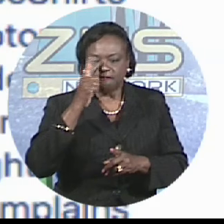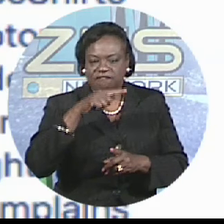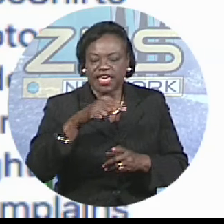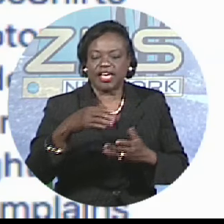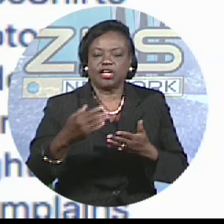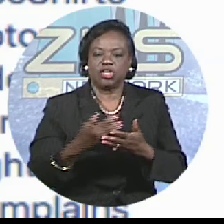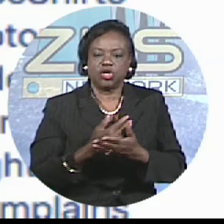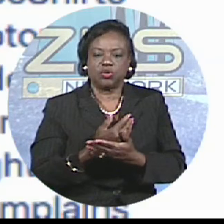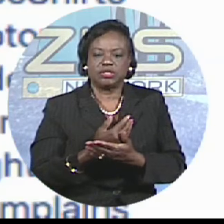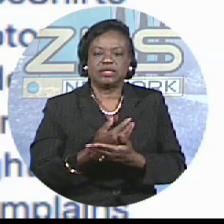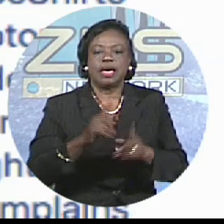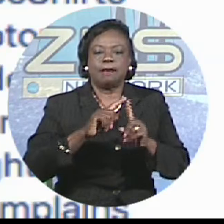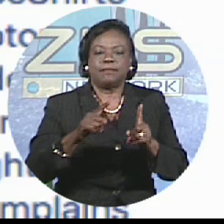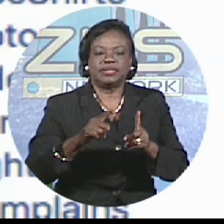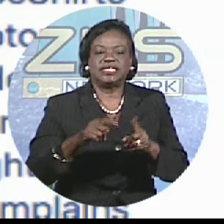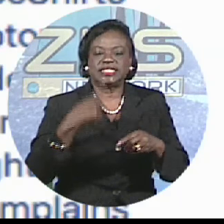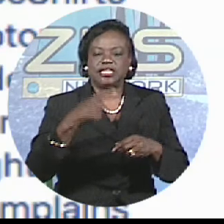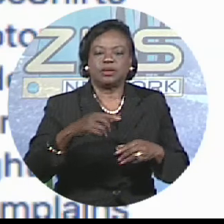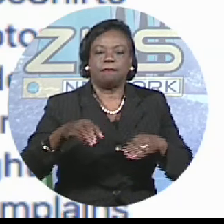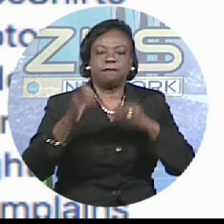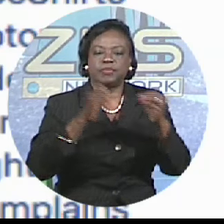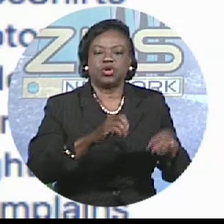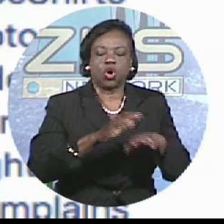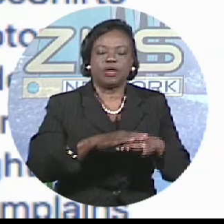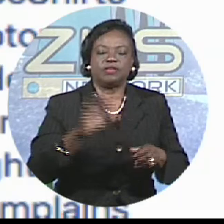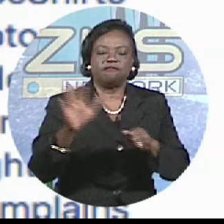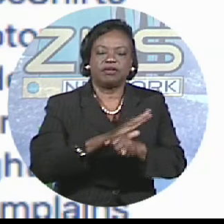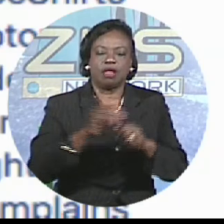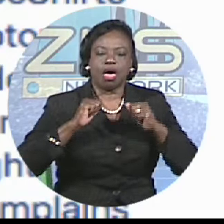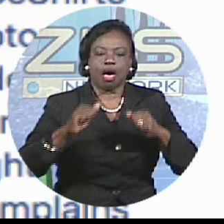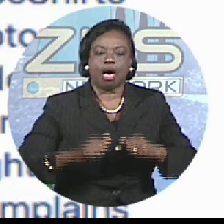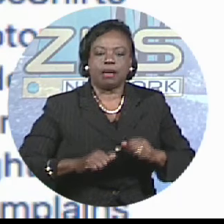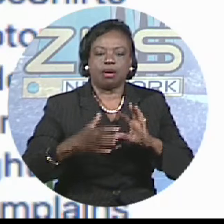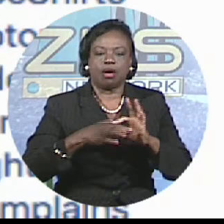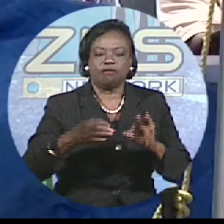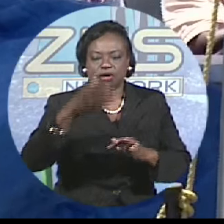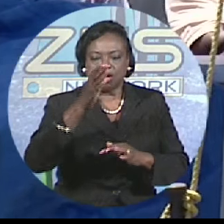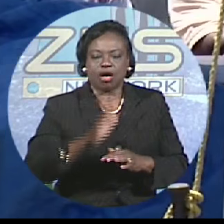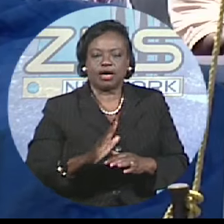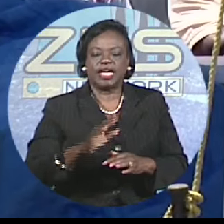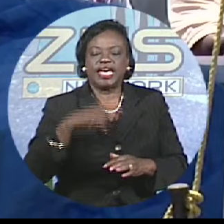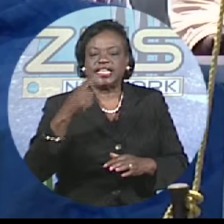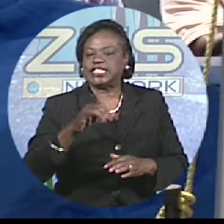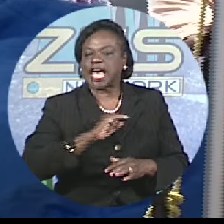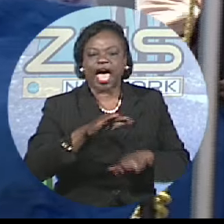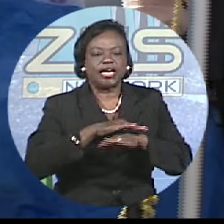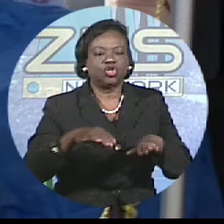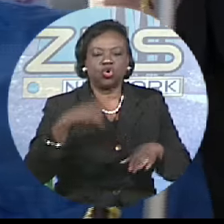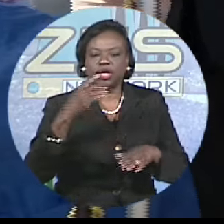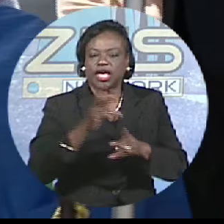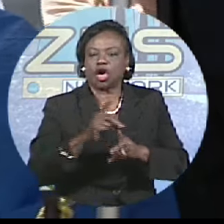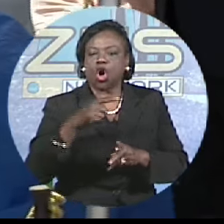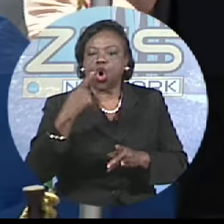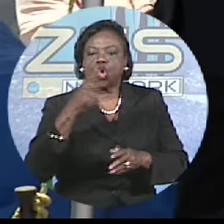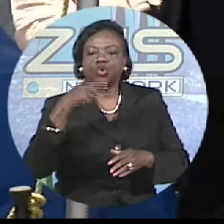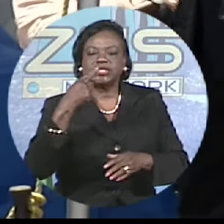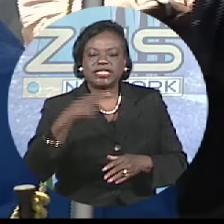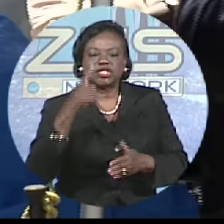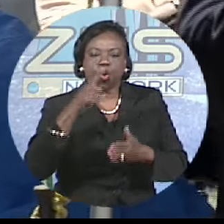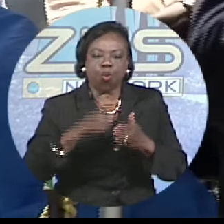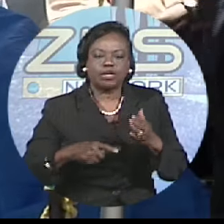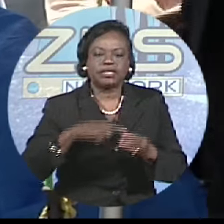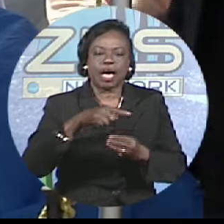New Testament scripture to put on the full armor of God, he declared that he remains focused. I don't care who says what about me.